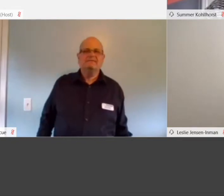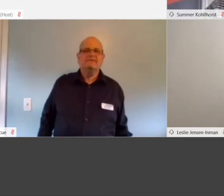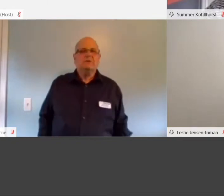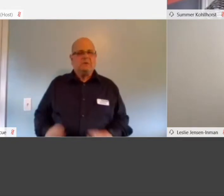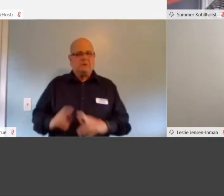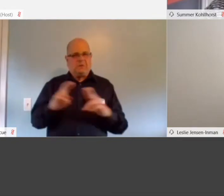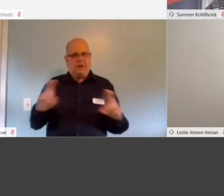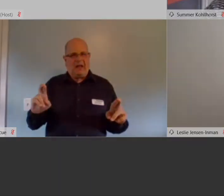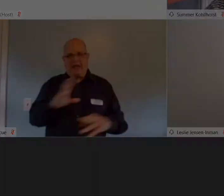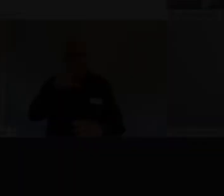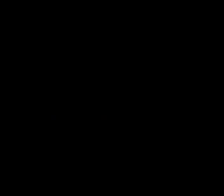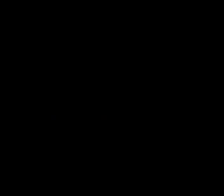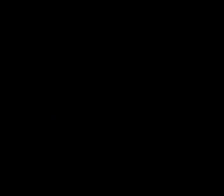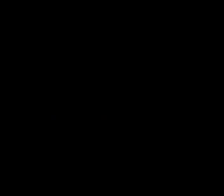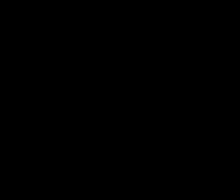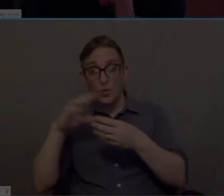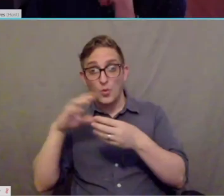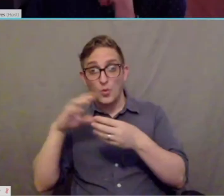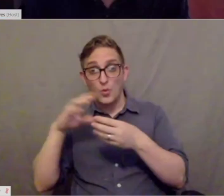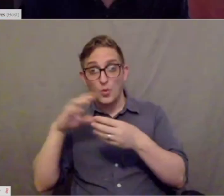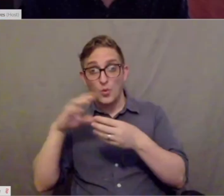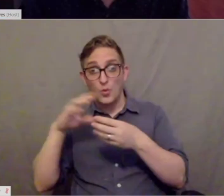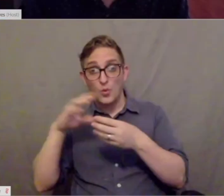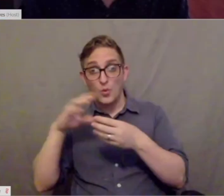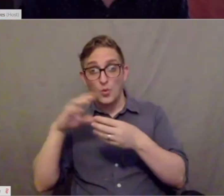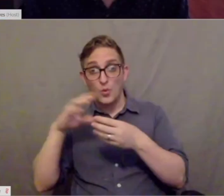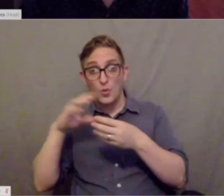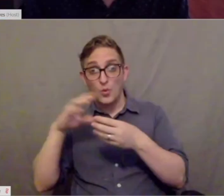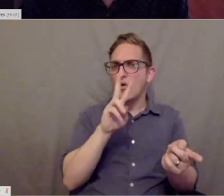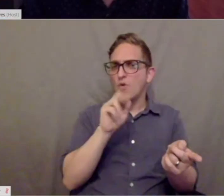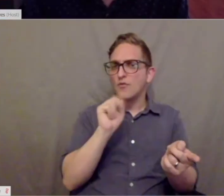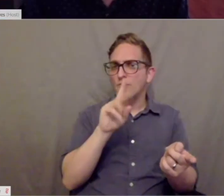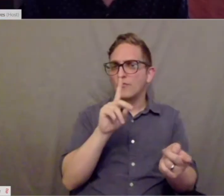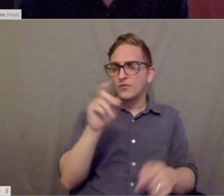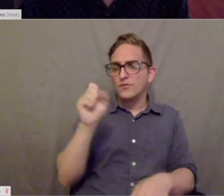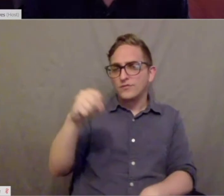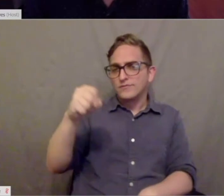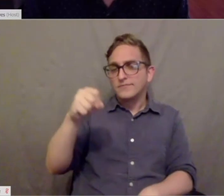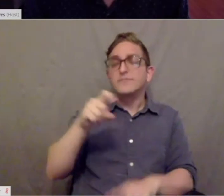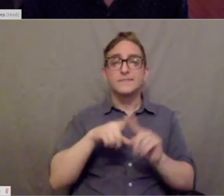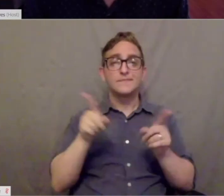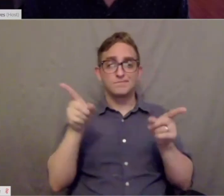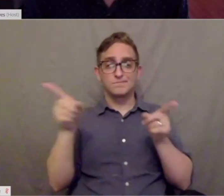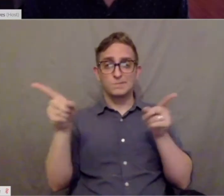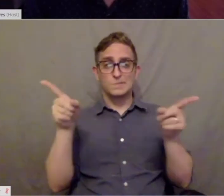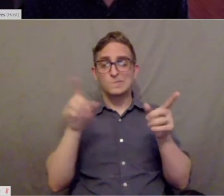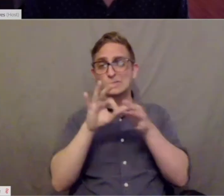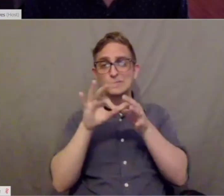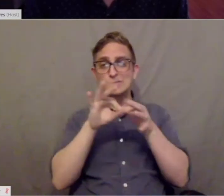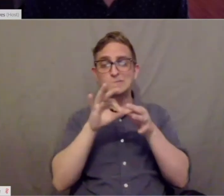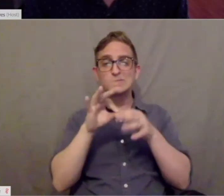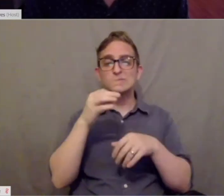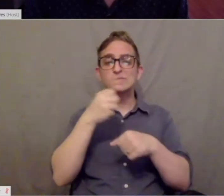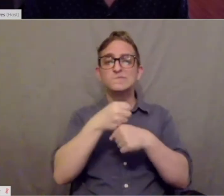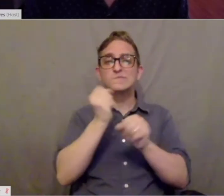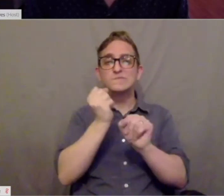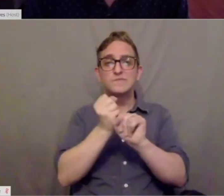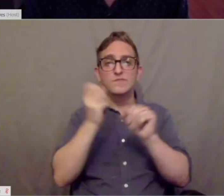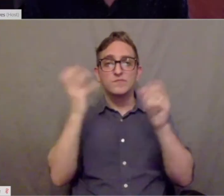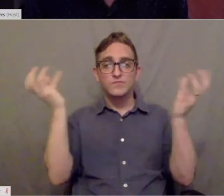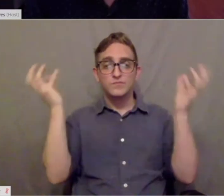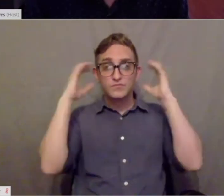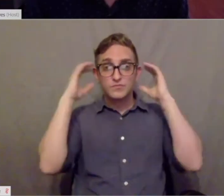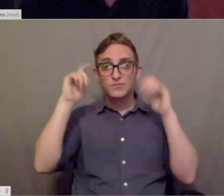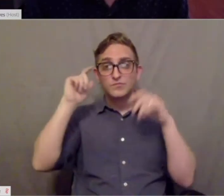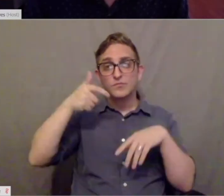in. That's exactly it. I've been working with Harvard as well, but I know MIT folks are involved, have created a headset. And this is wild.